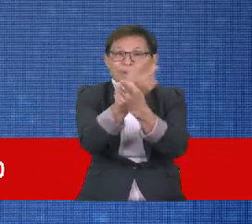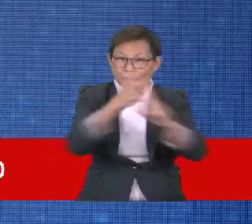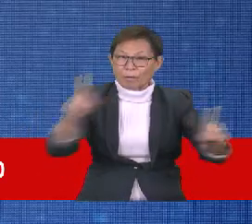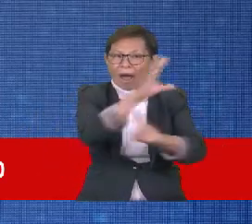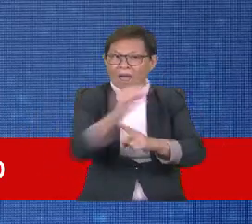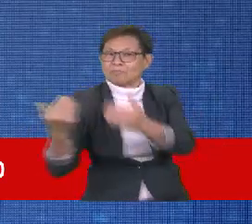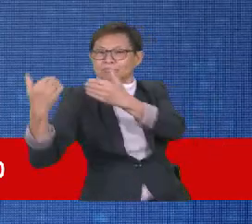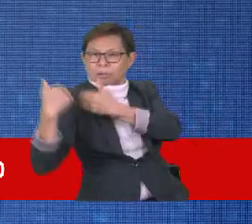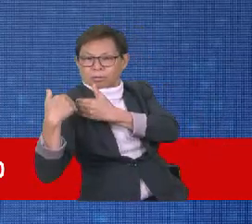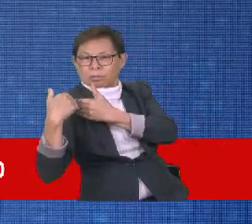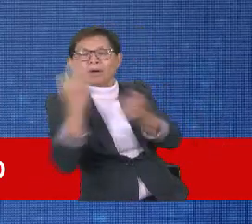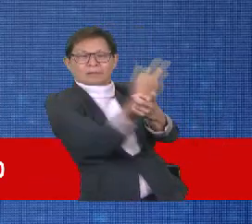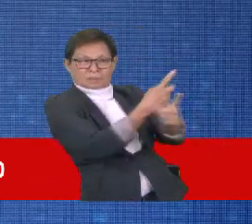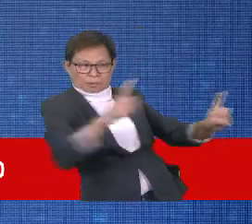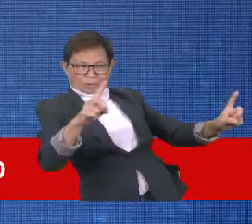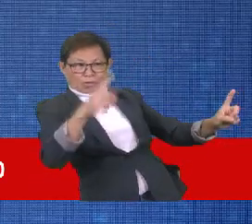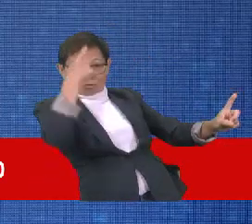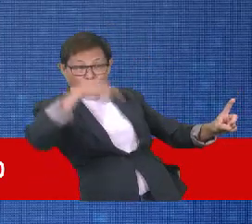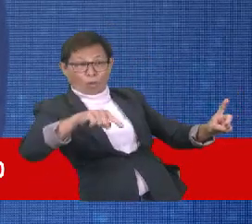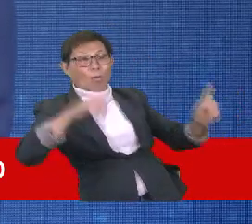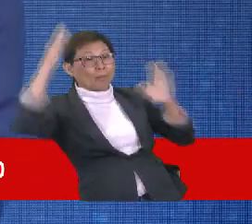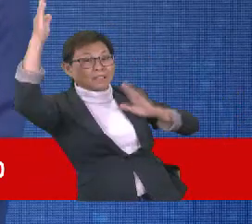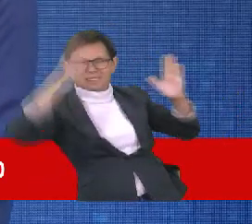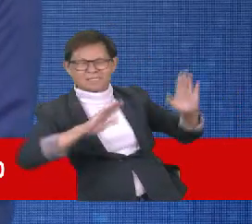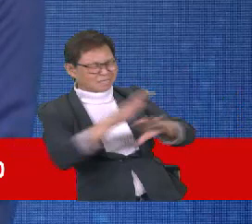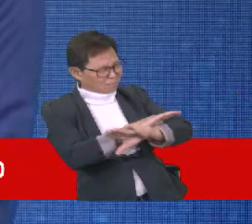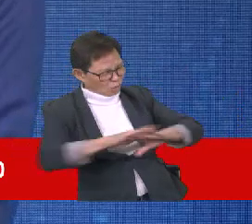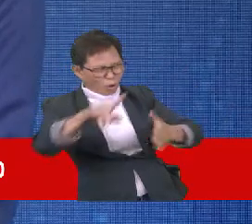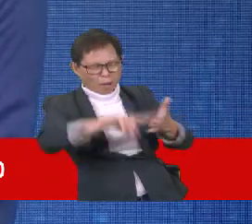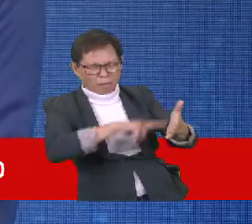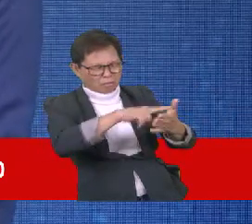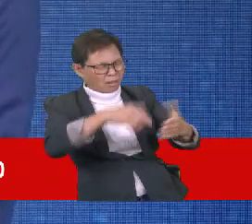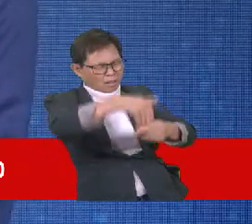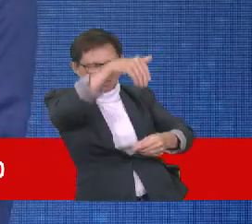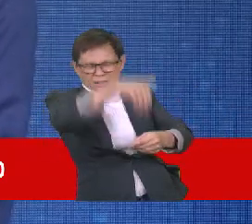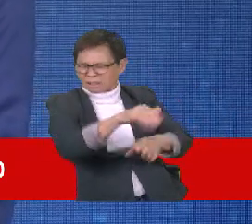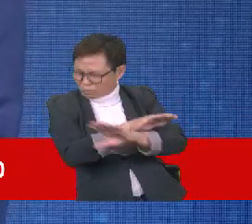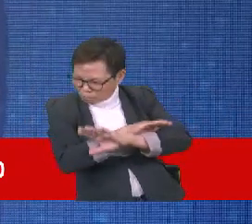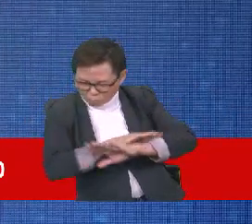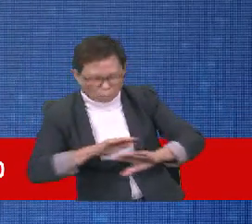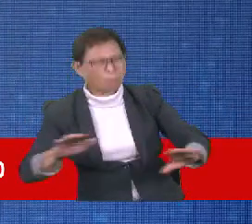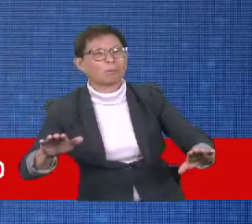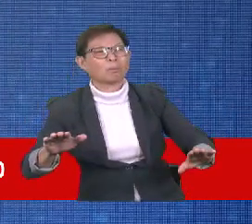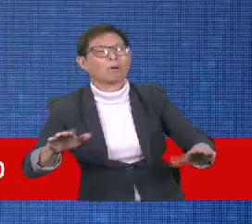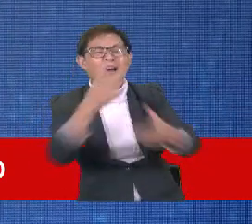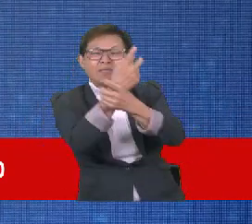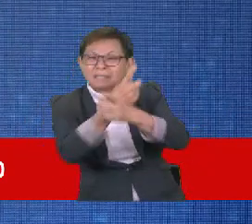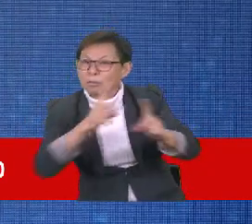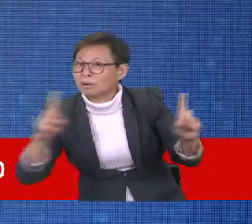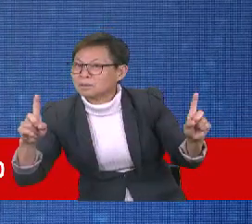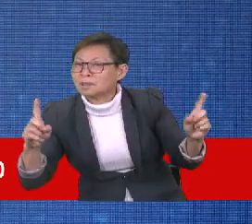accountability. Democracy to us in Malaysia is not about elections per se. Democracy is